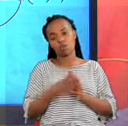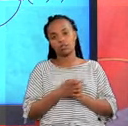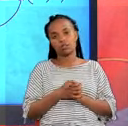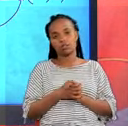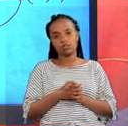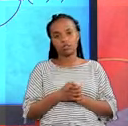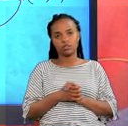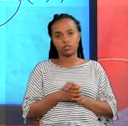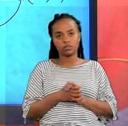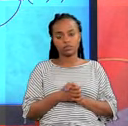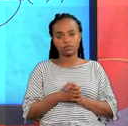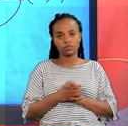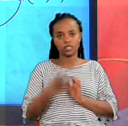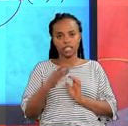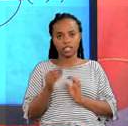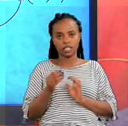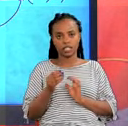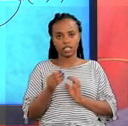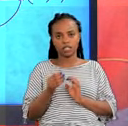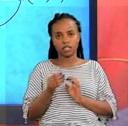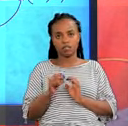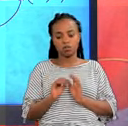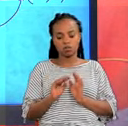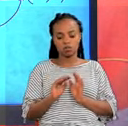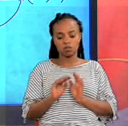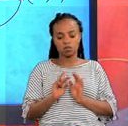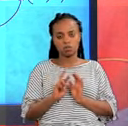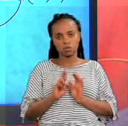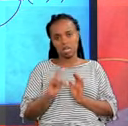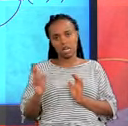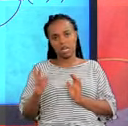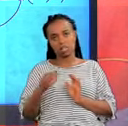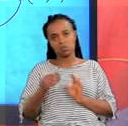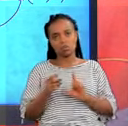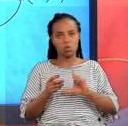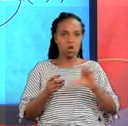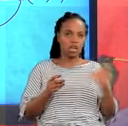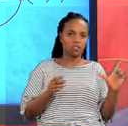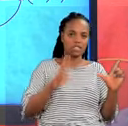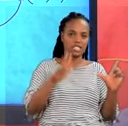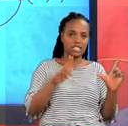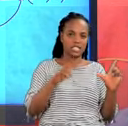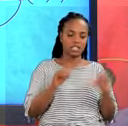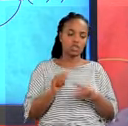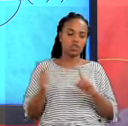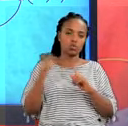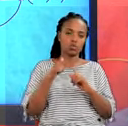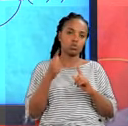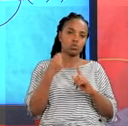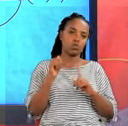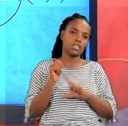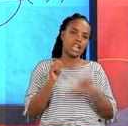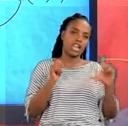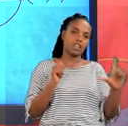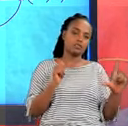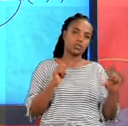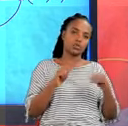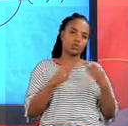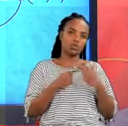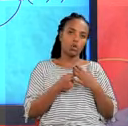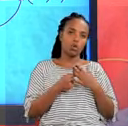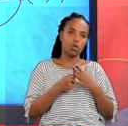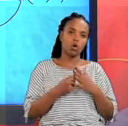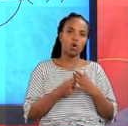6,4. And this point, it moves 3 units to the left. Since this length is A, it is 3,